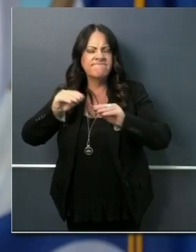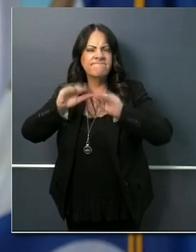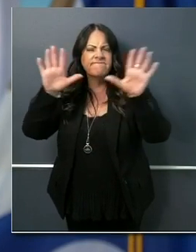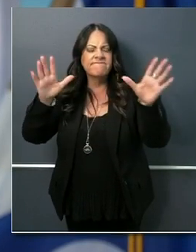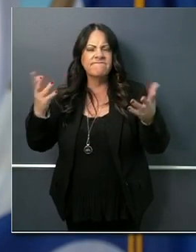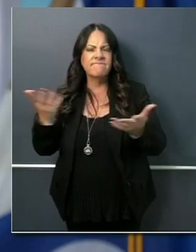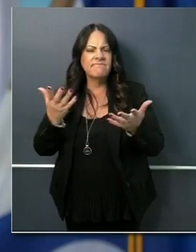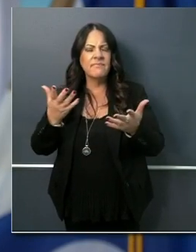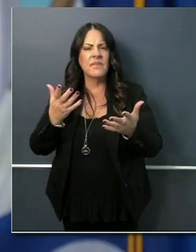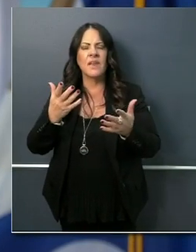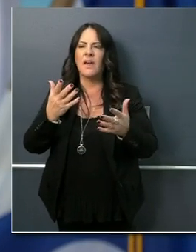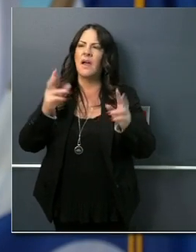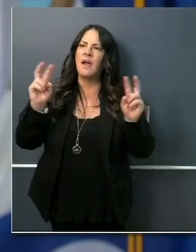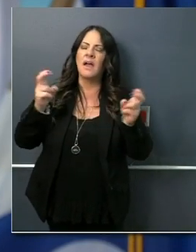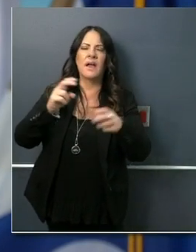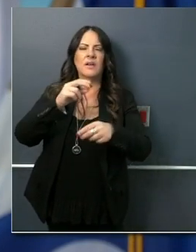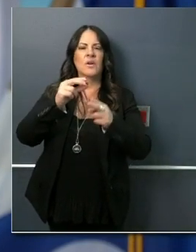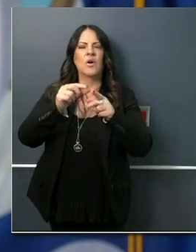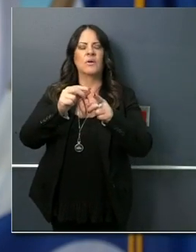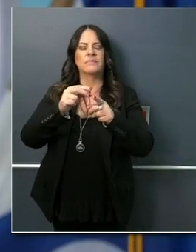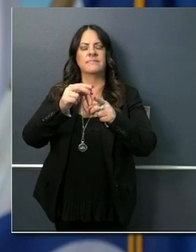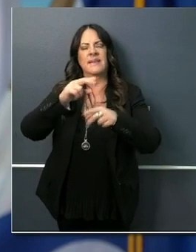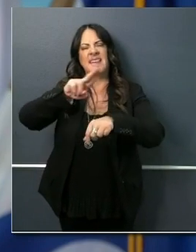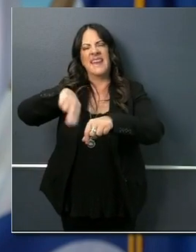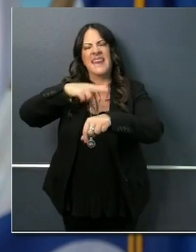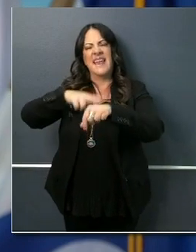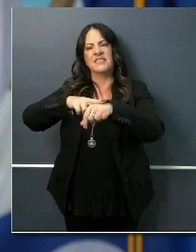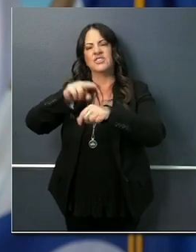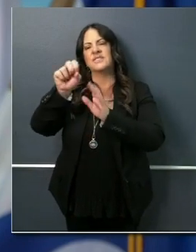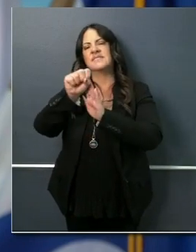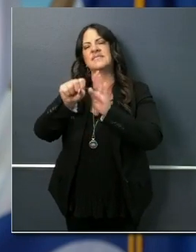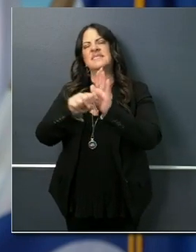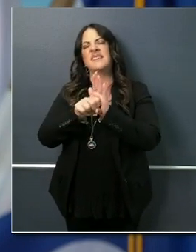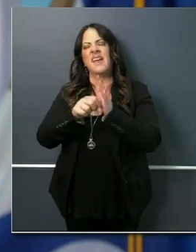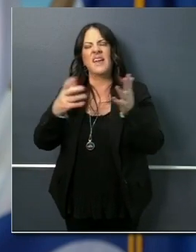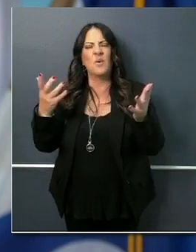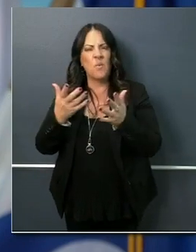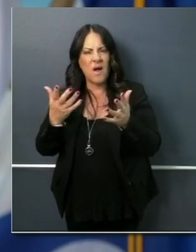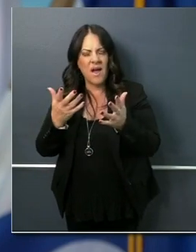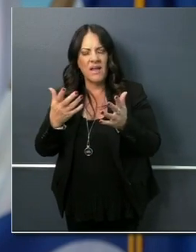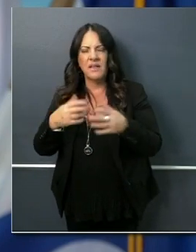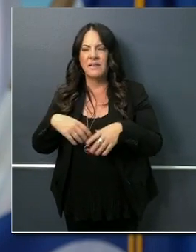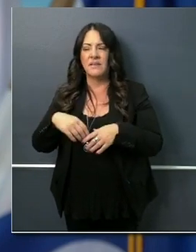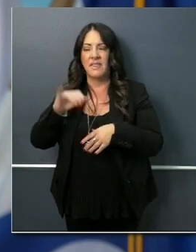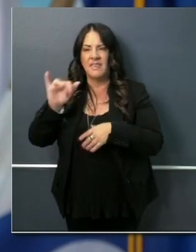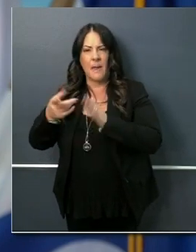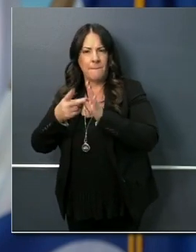state. For instance, if you see California as a nation state, how is that premise shaping the collaboration you just